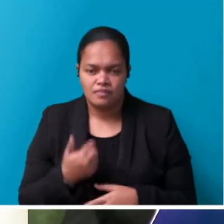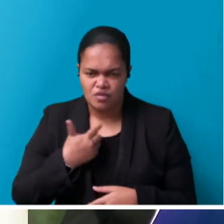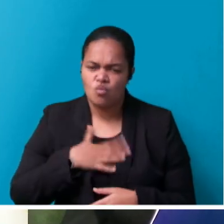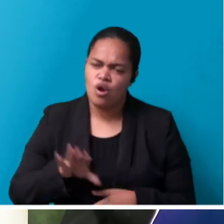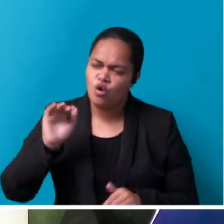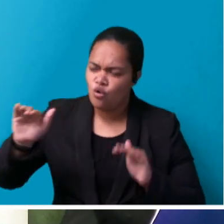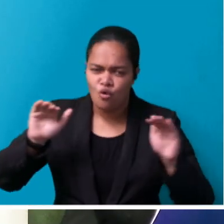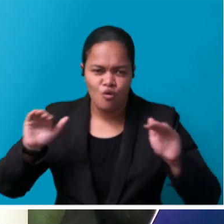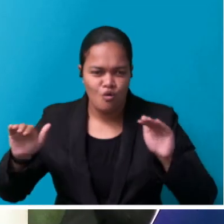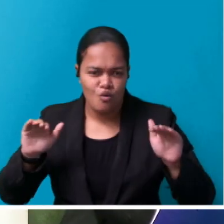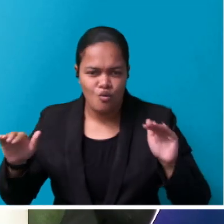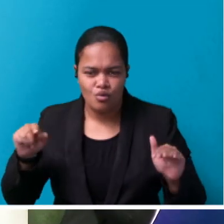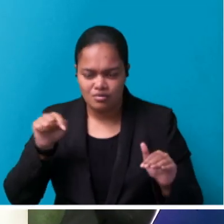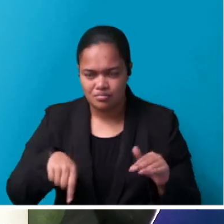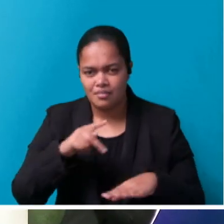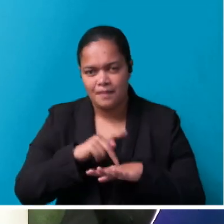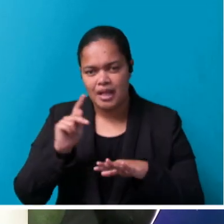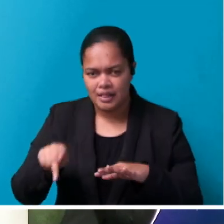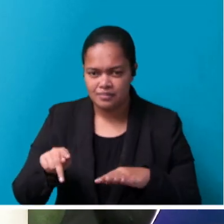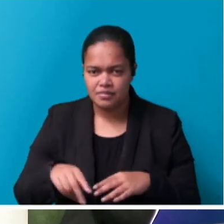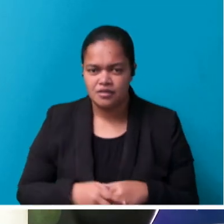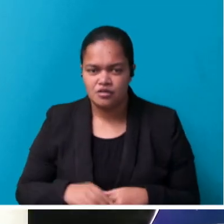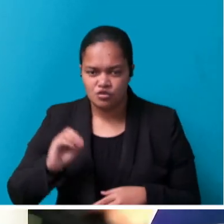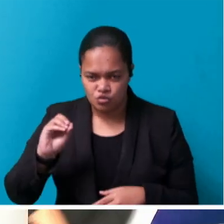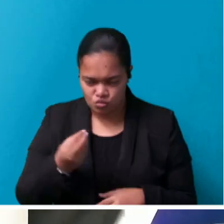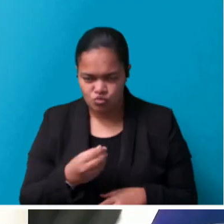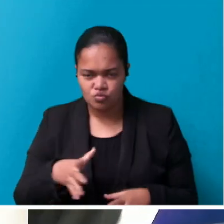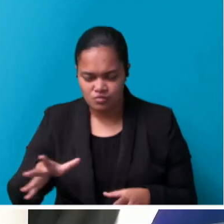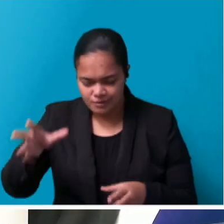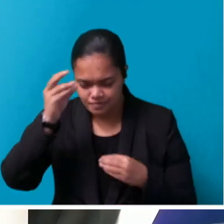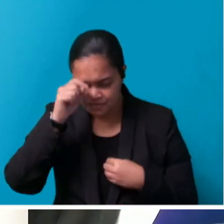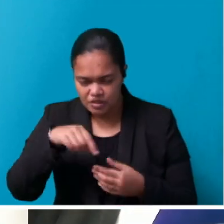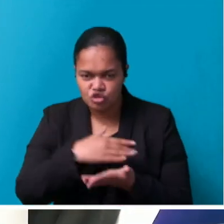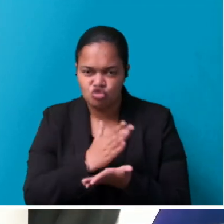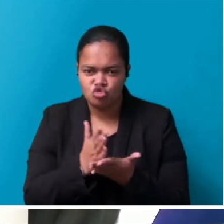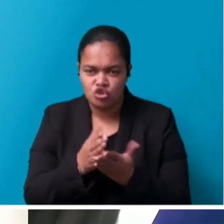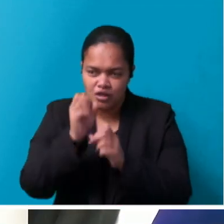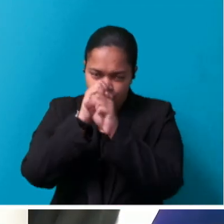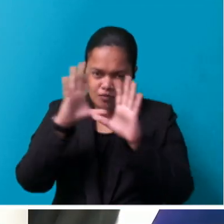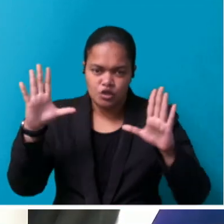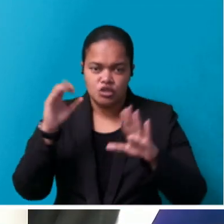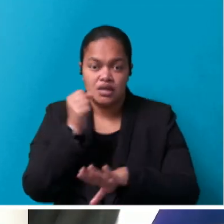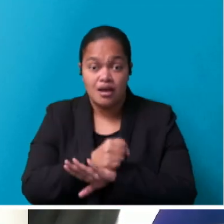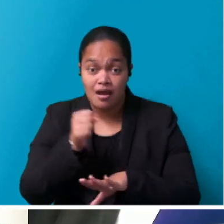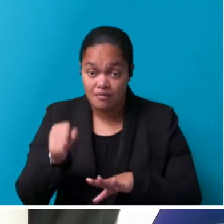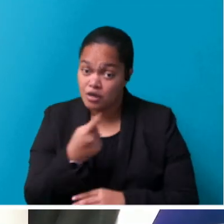this House to take ownership of this shared vision. As government's